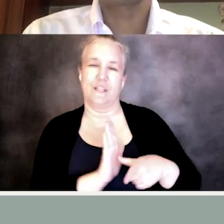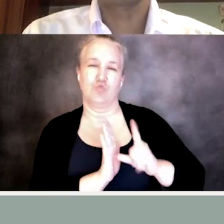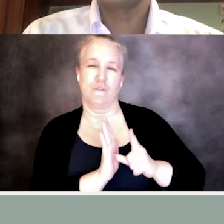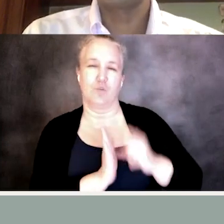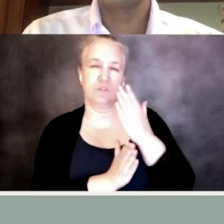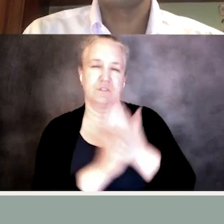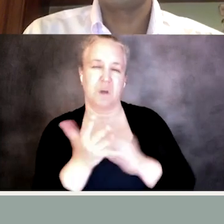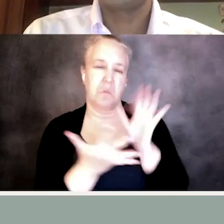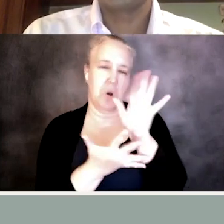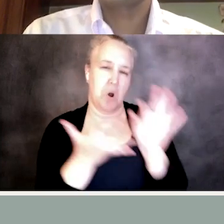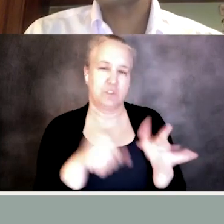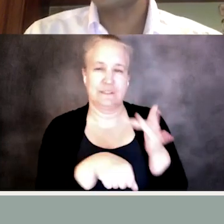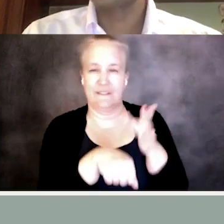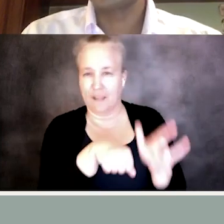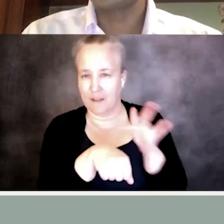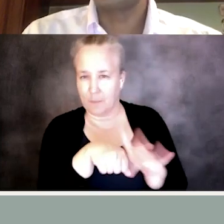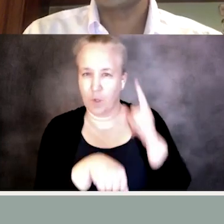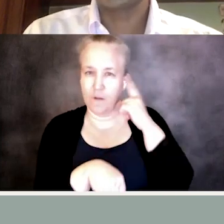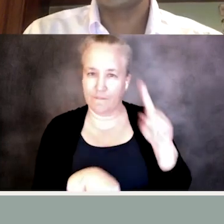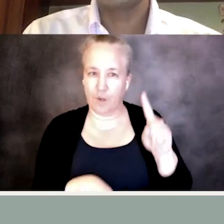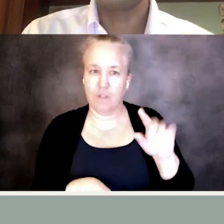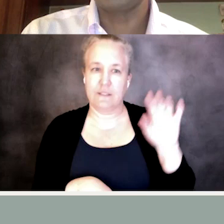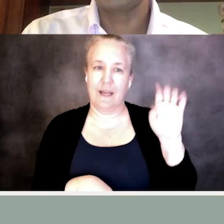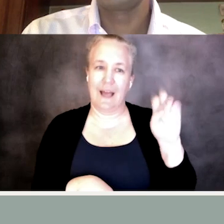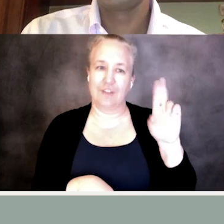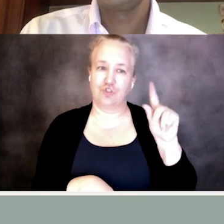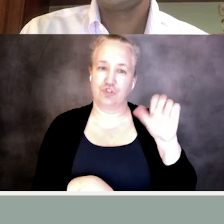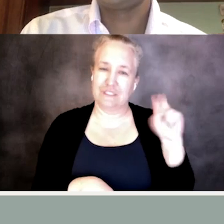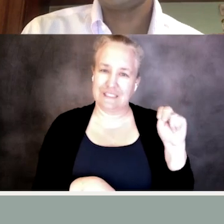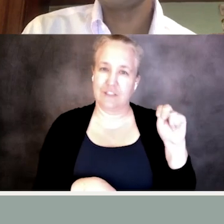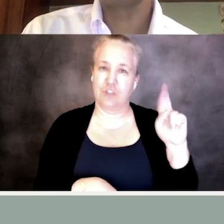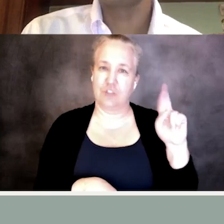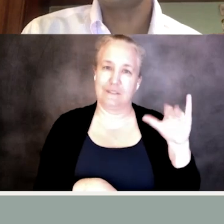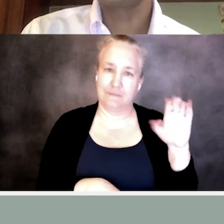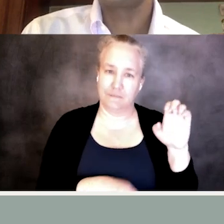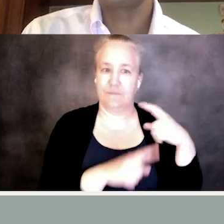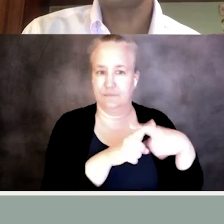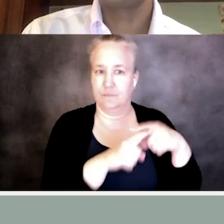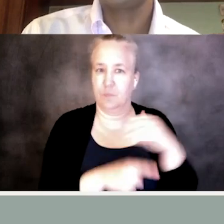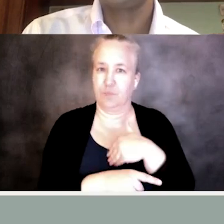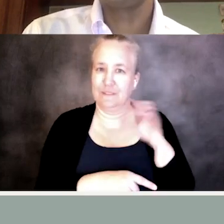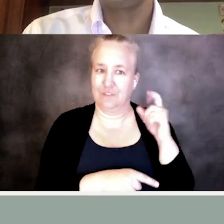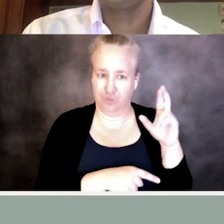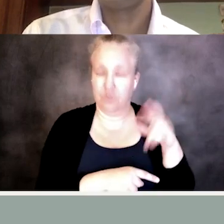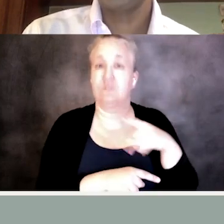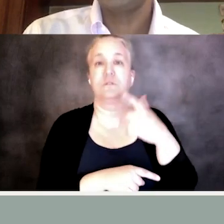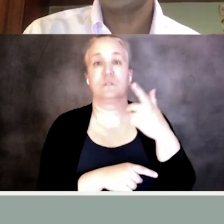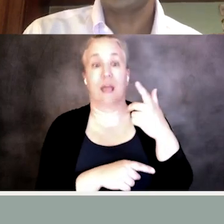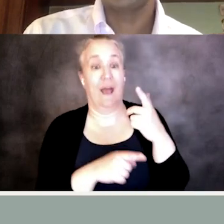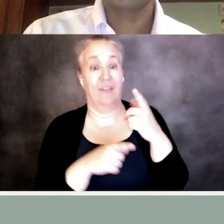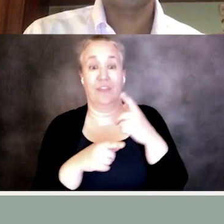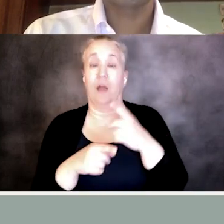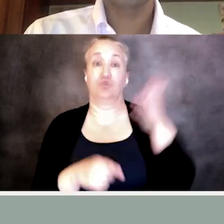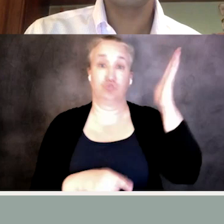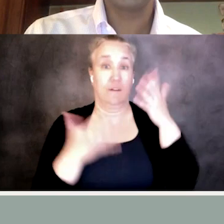the options available for estrogen receptor positive breast cancer also, and I'm happy to answer any questions at the end of this